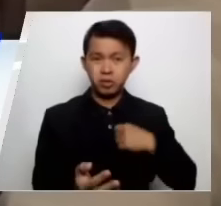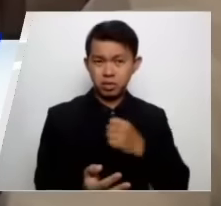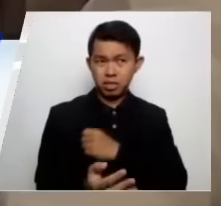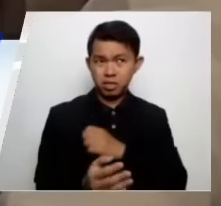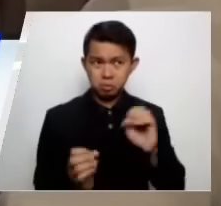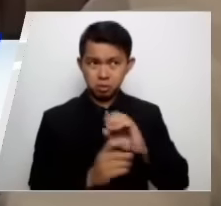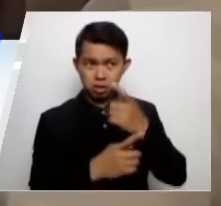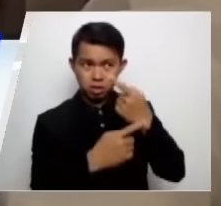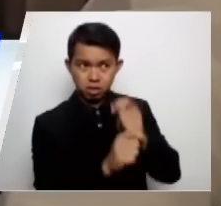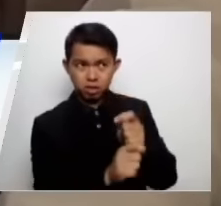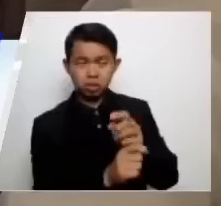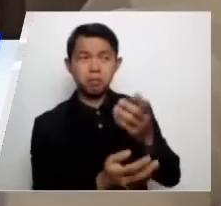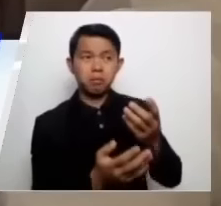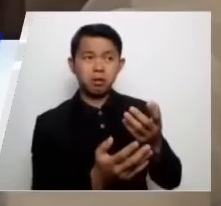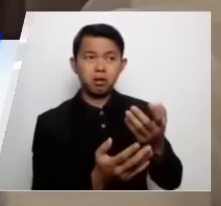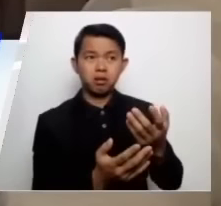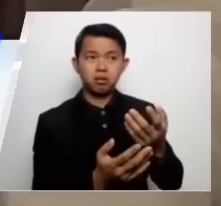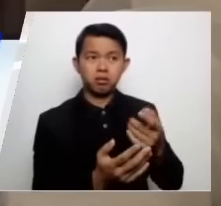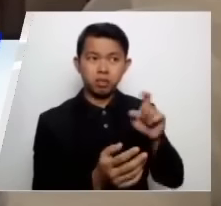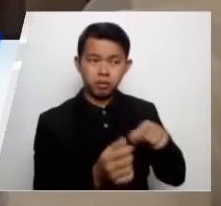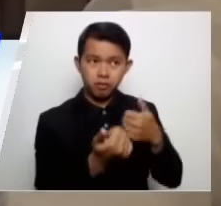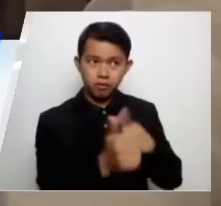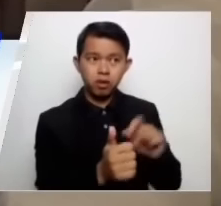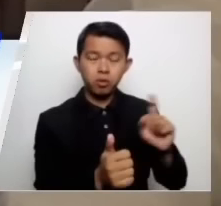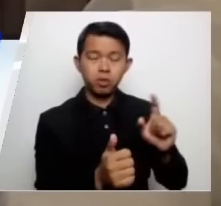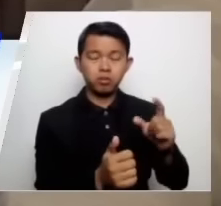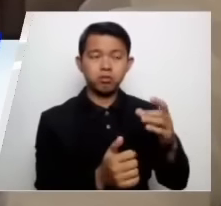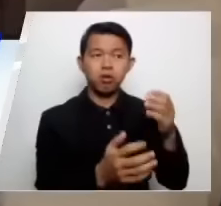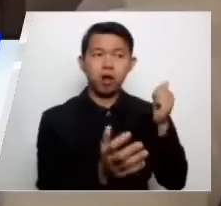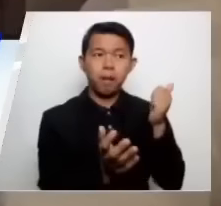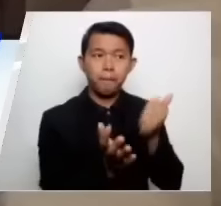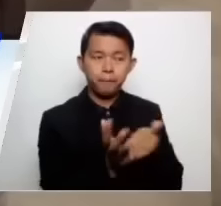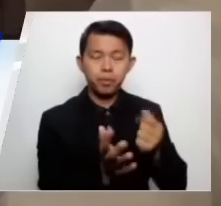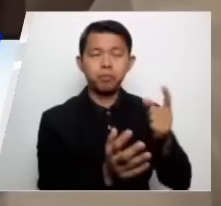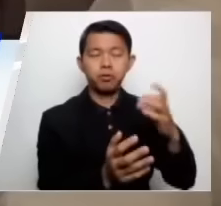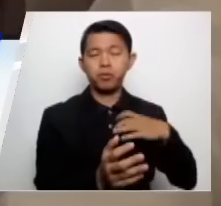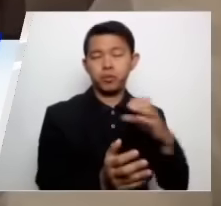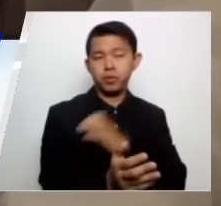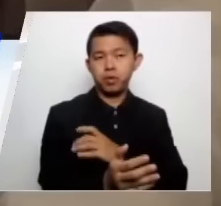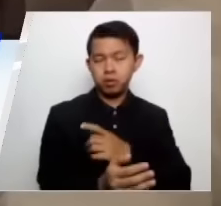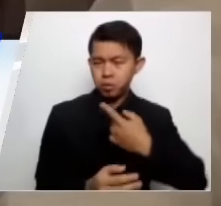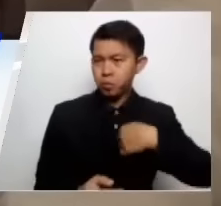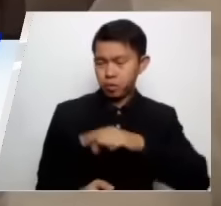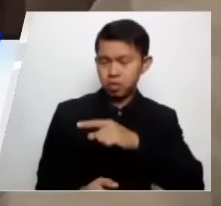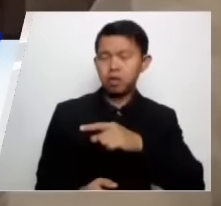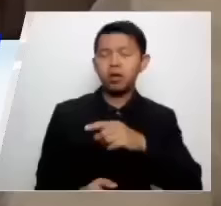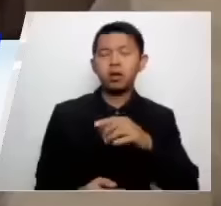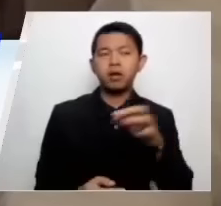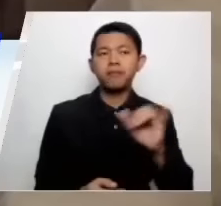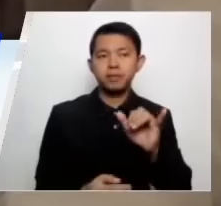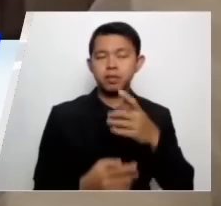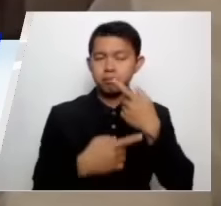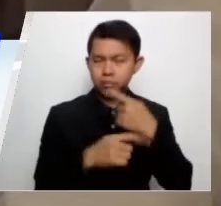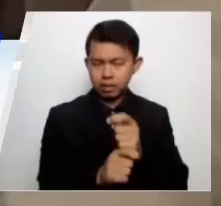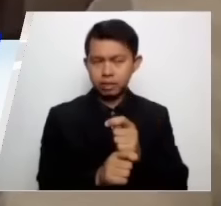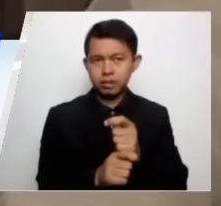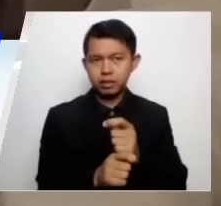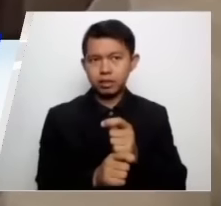on what was approved in the House. And therefore, kami din, we have trust, of course, issues with them. The Speaker said that he has been in touch with the